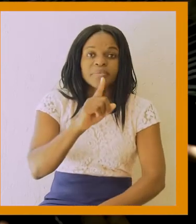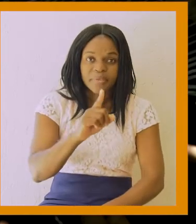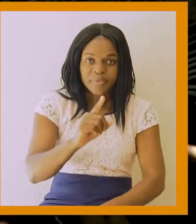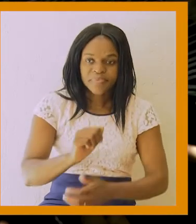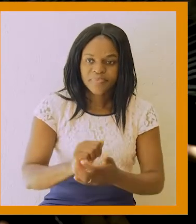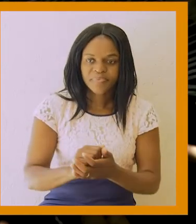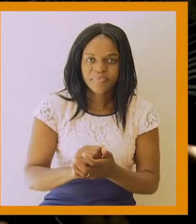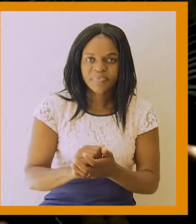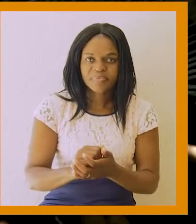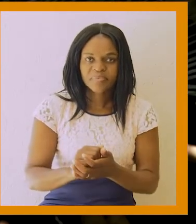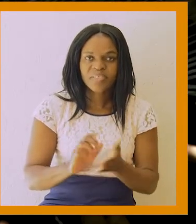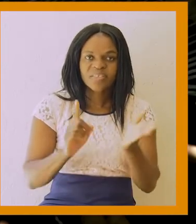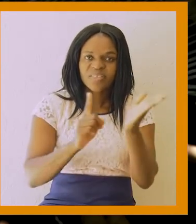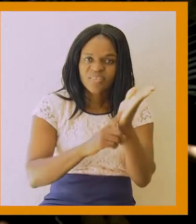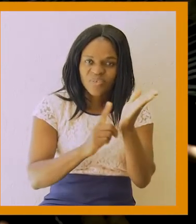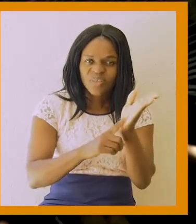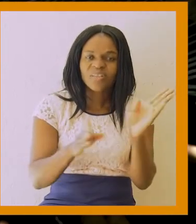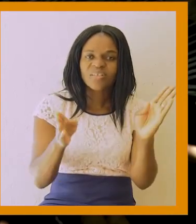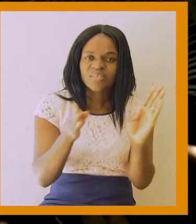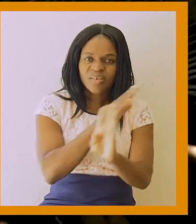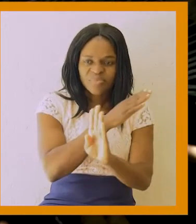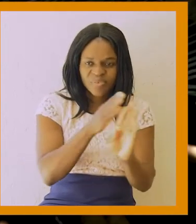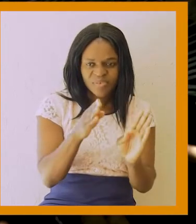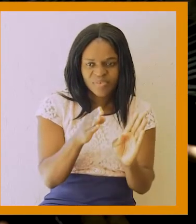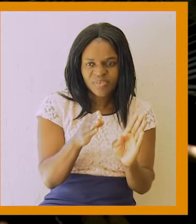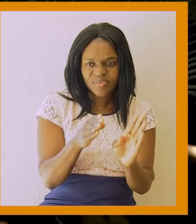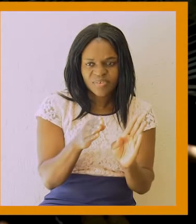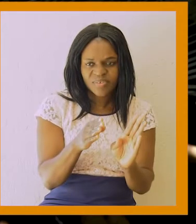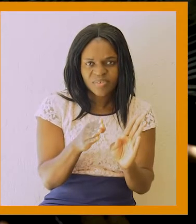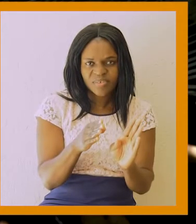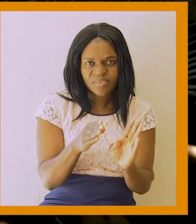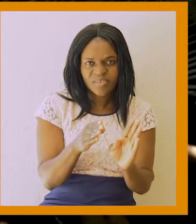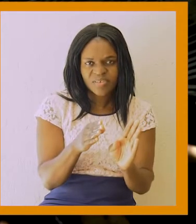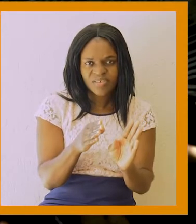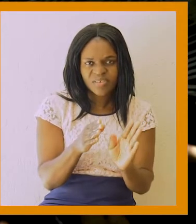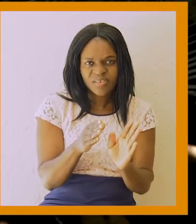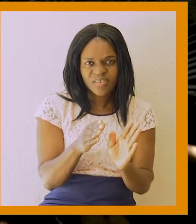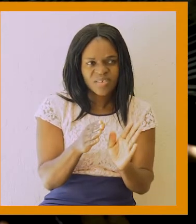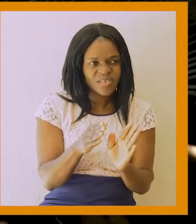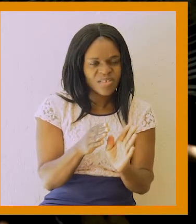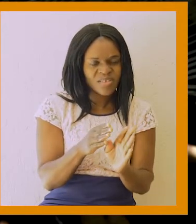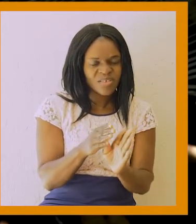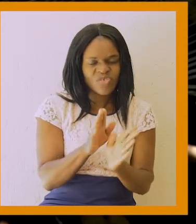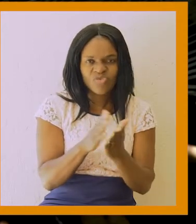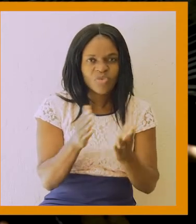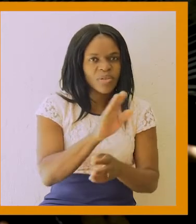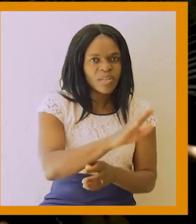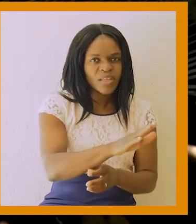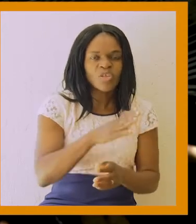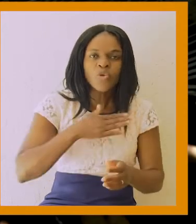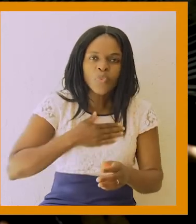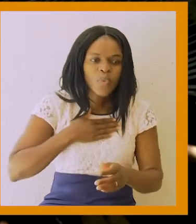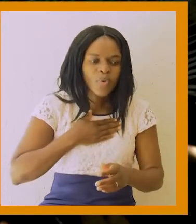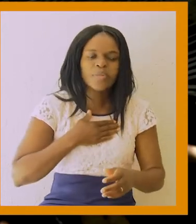whereby sexual abuse is not there. A society which is